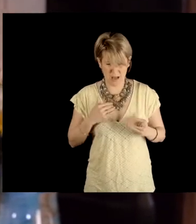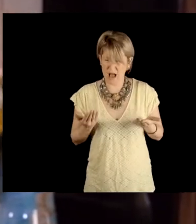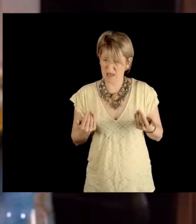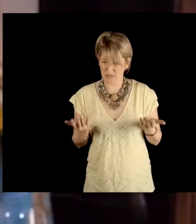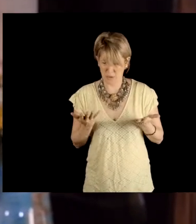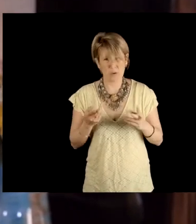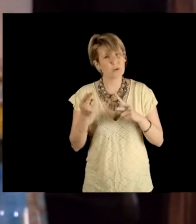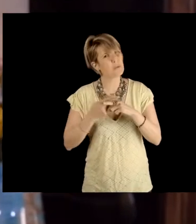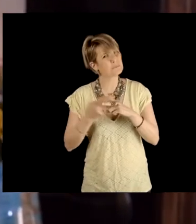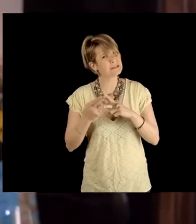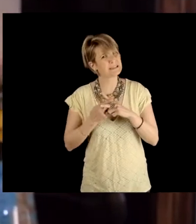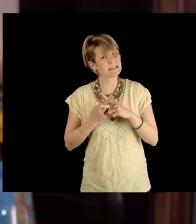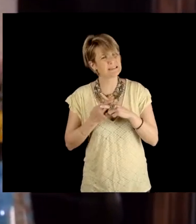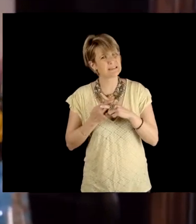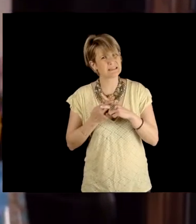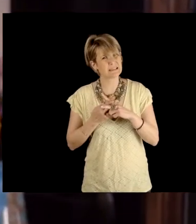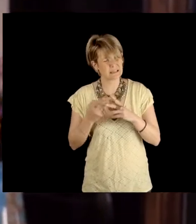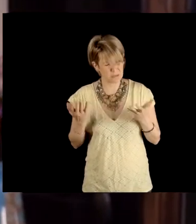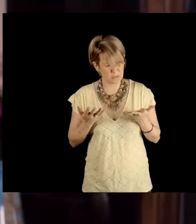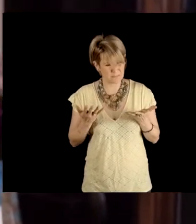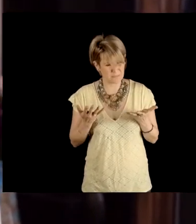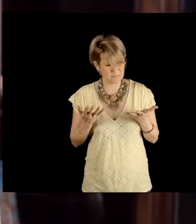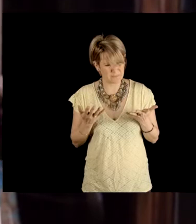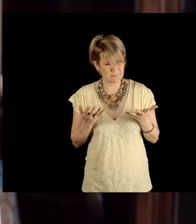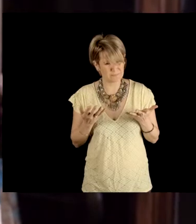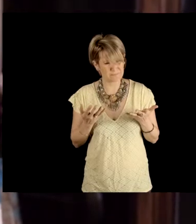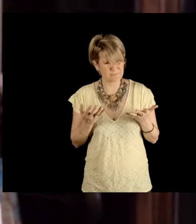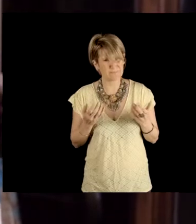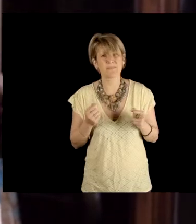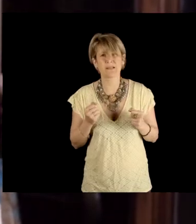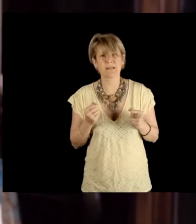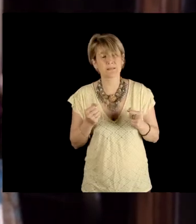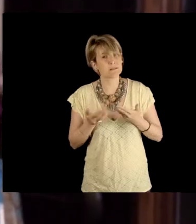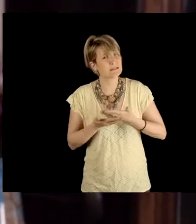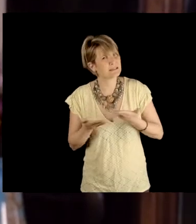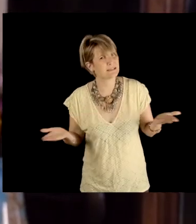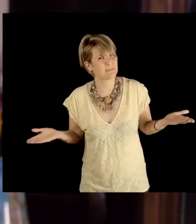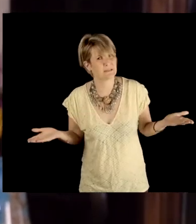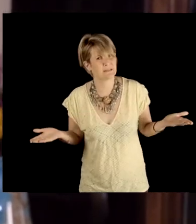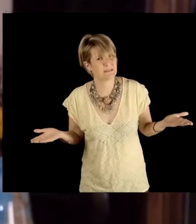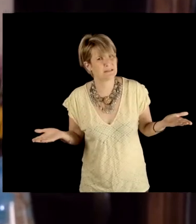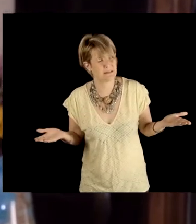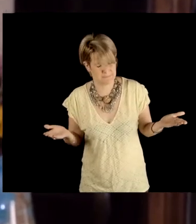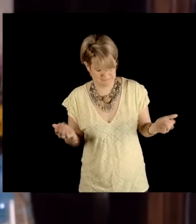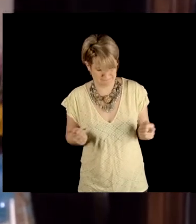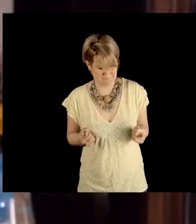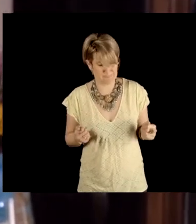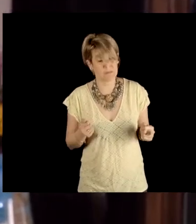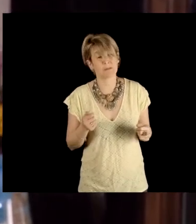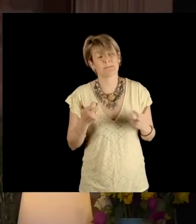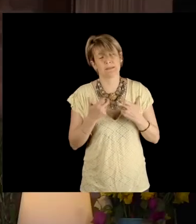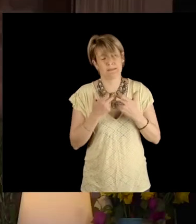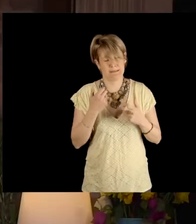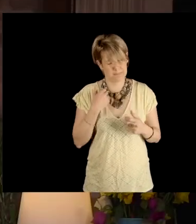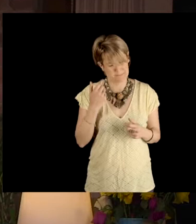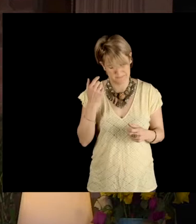And slowly we realize that as I do more and more cleaning, my inner being is so focused. It remains purer and simpler